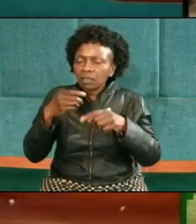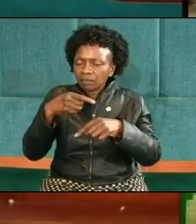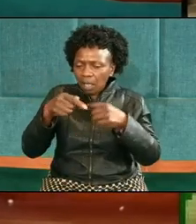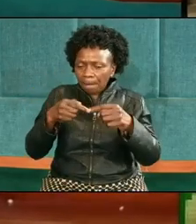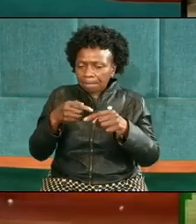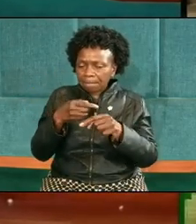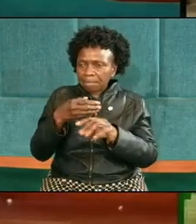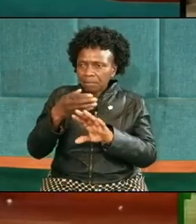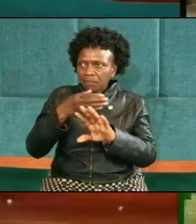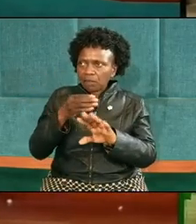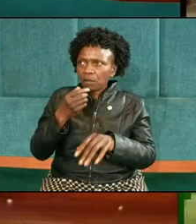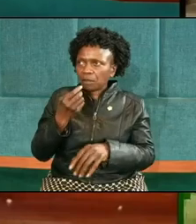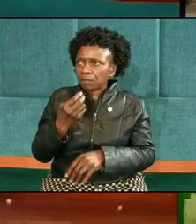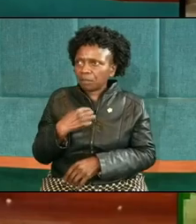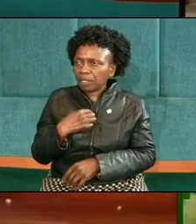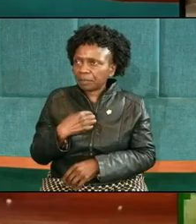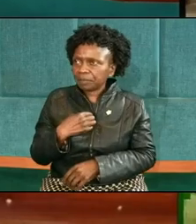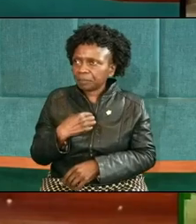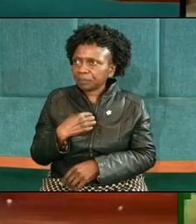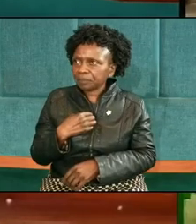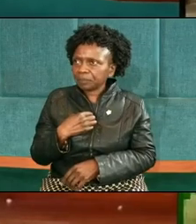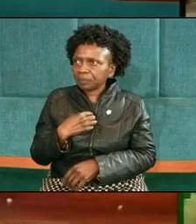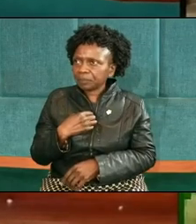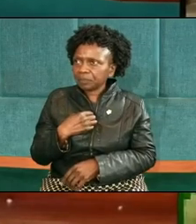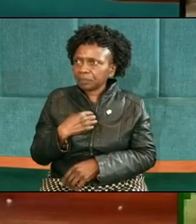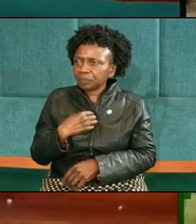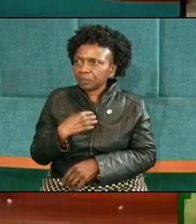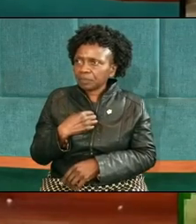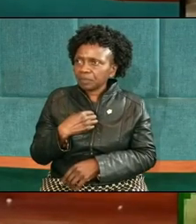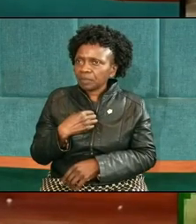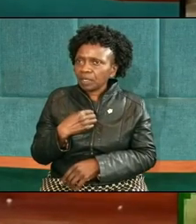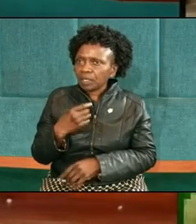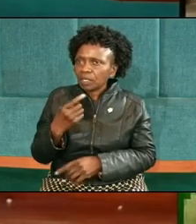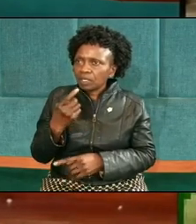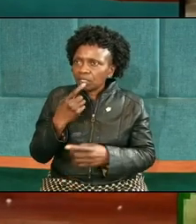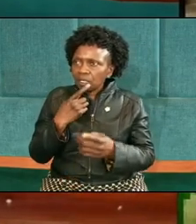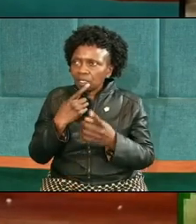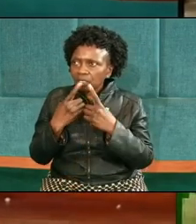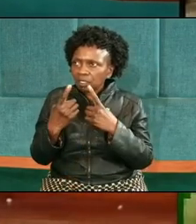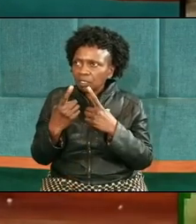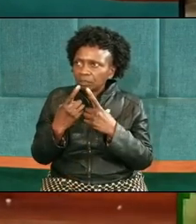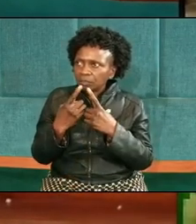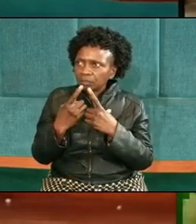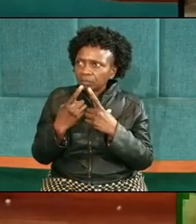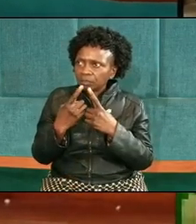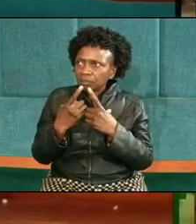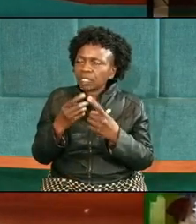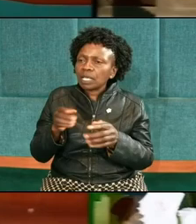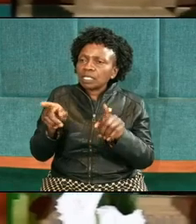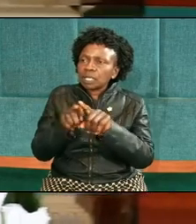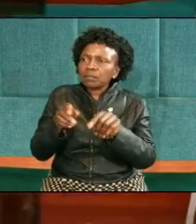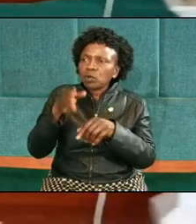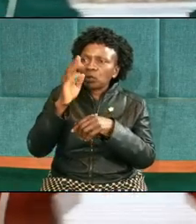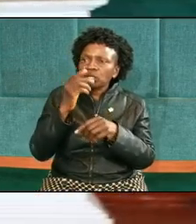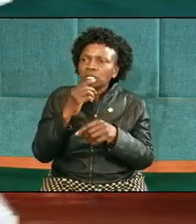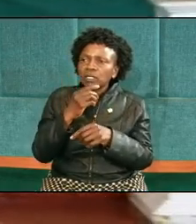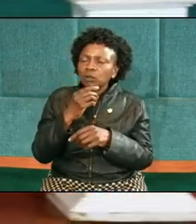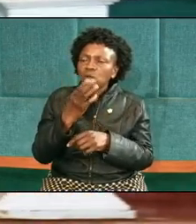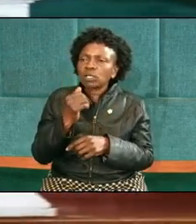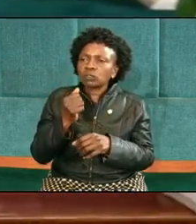before me, and I'm about to destroy Nineveh, everybody down there. But as God tends to